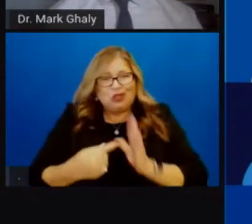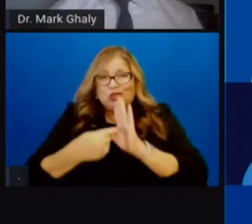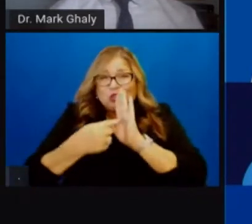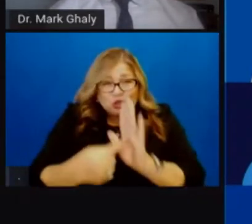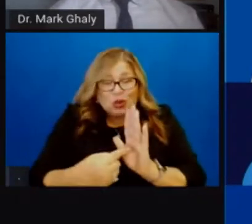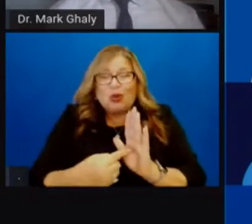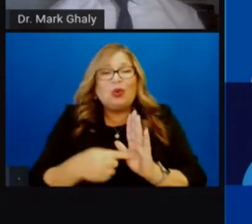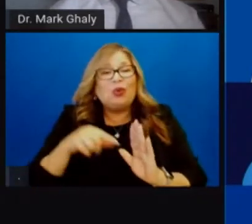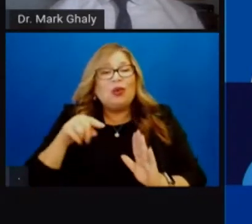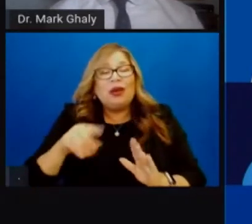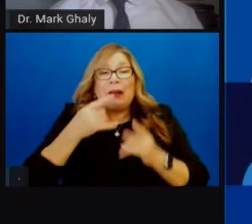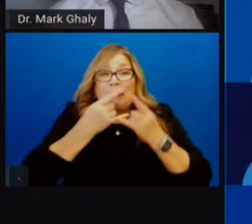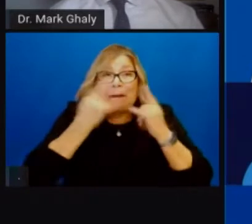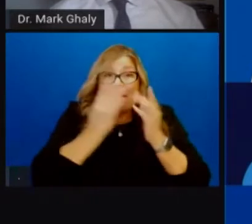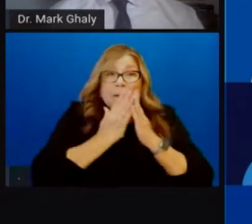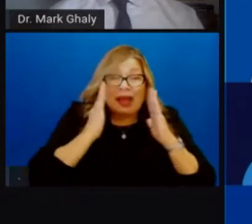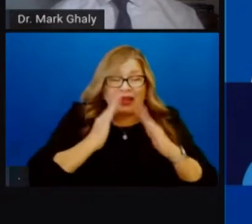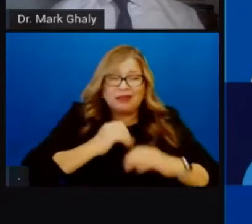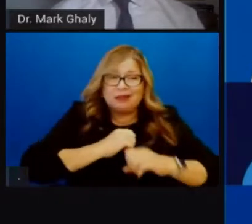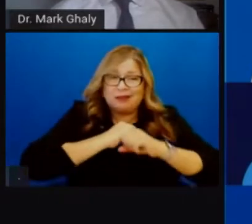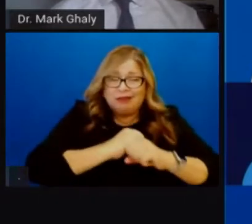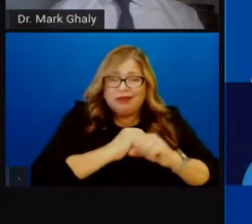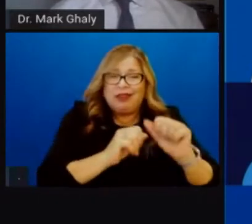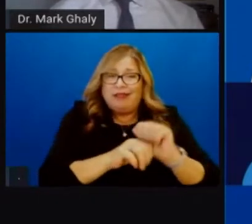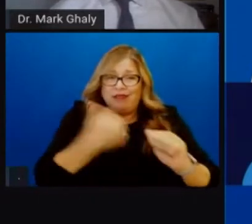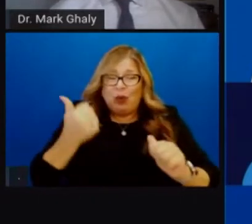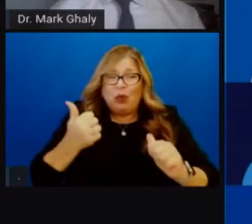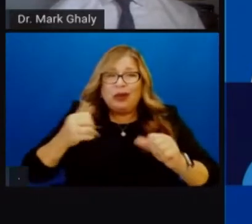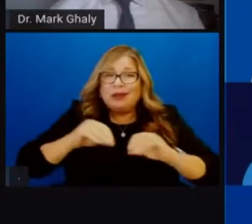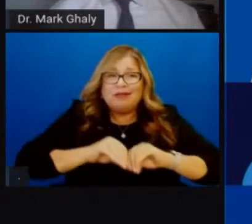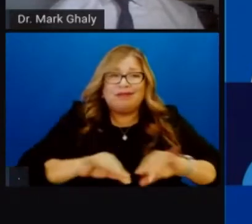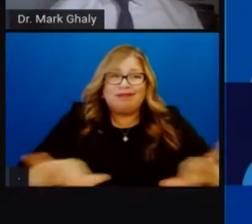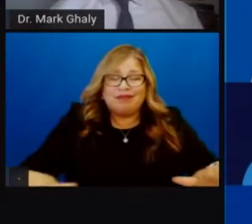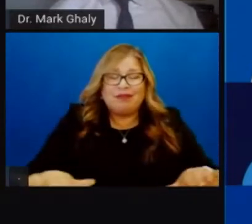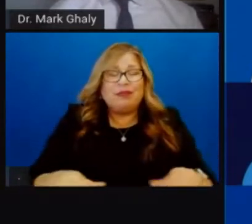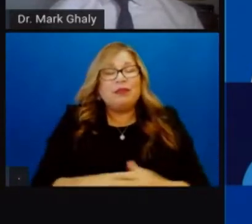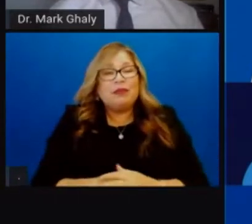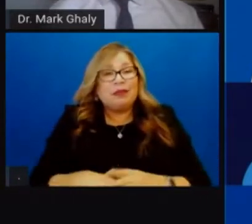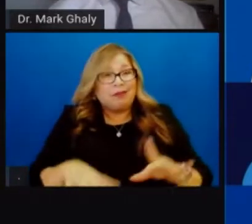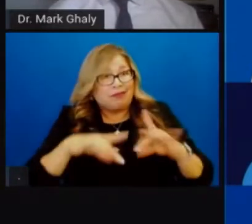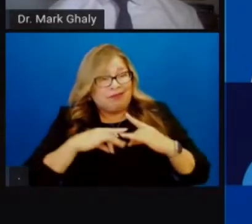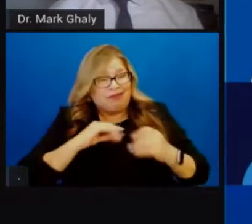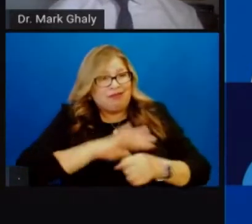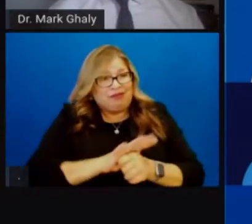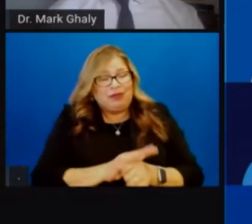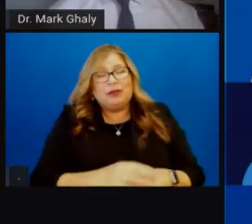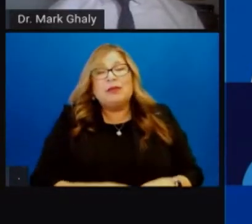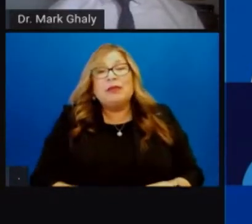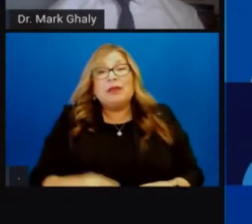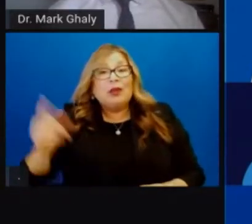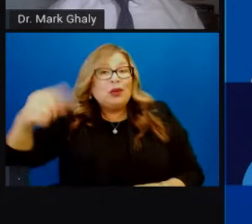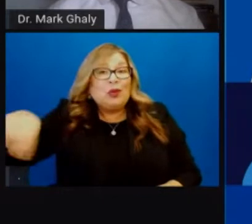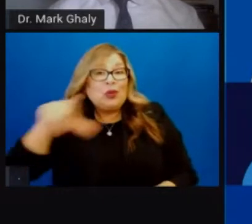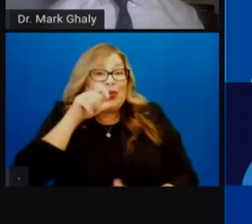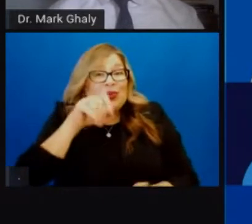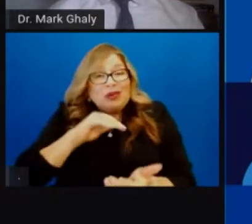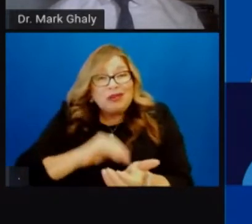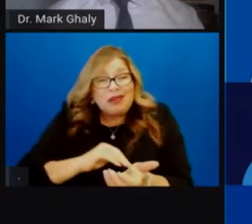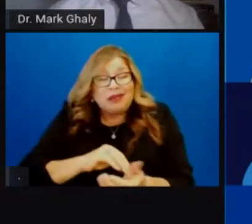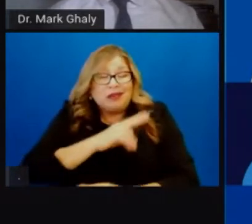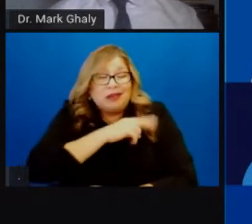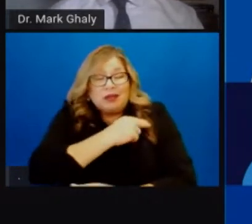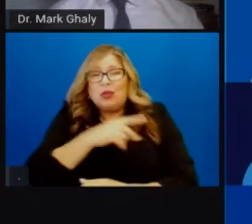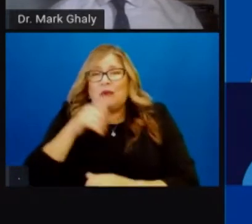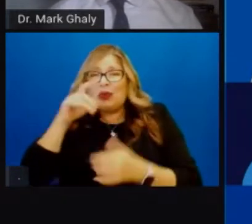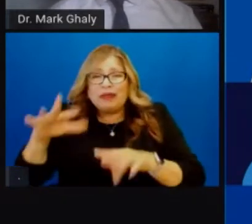reduce transmission. For any healthcare professional who's taking care of somebody with a known diagnosis of an airborne